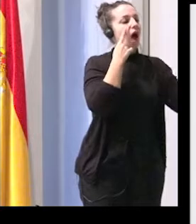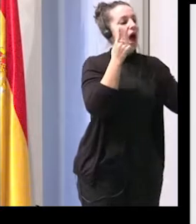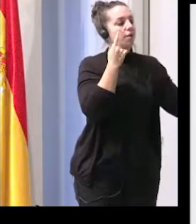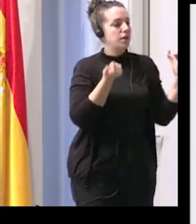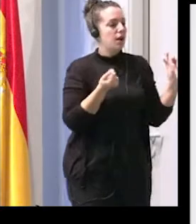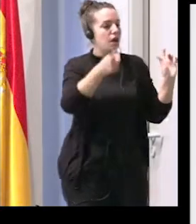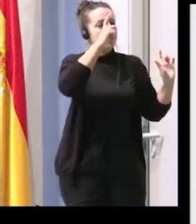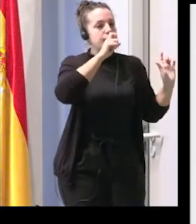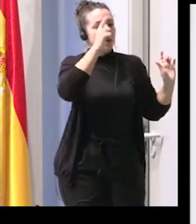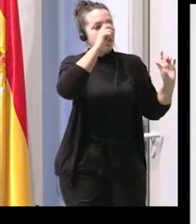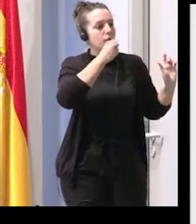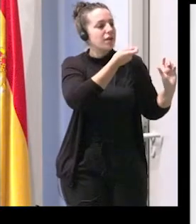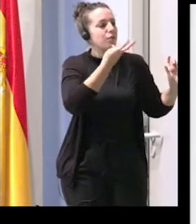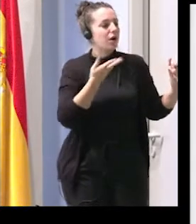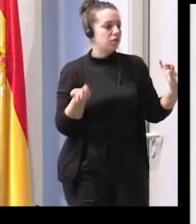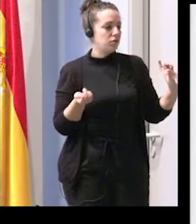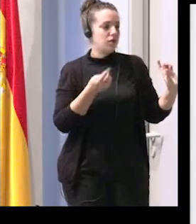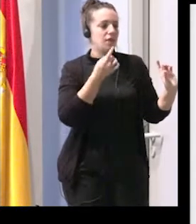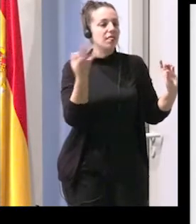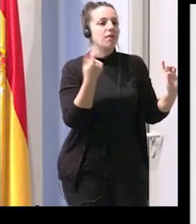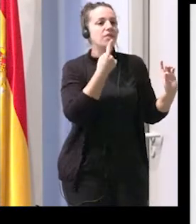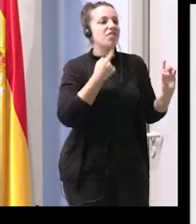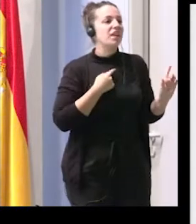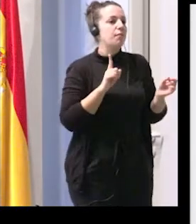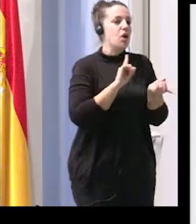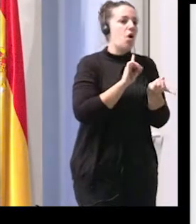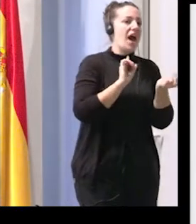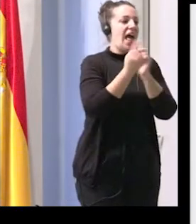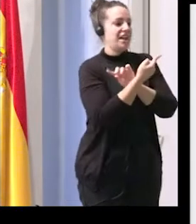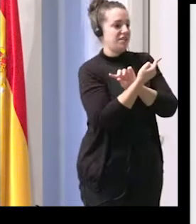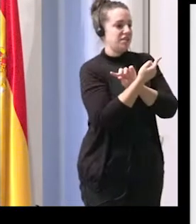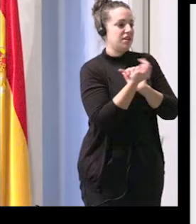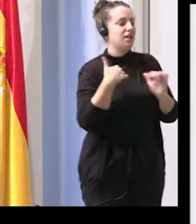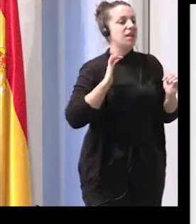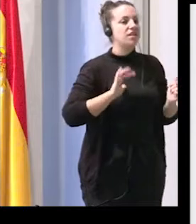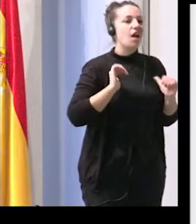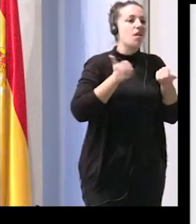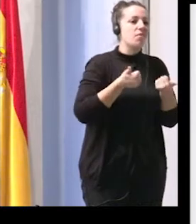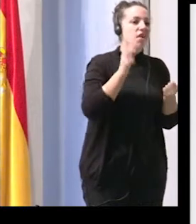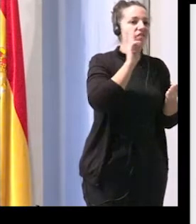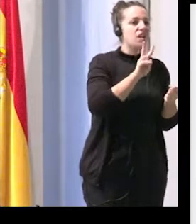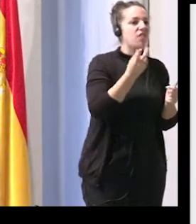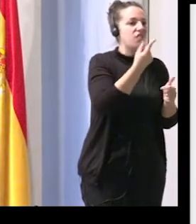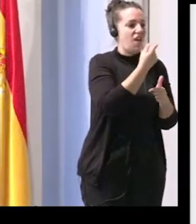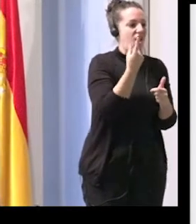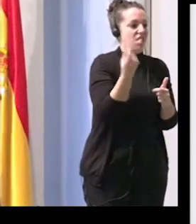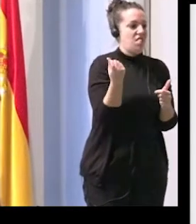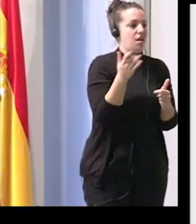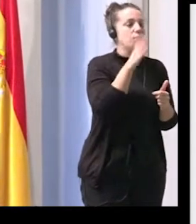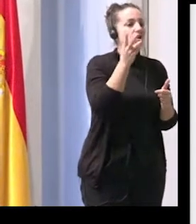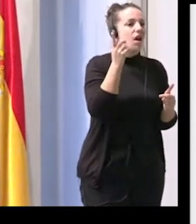us backward. And again, you can see the deficits in children with single-sided hearing. Now, those